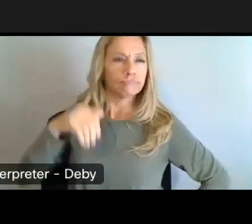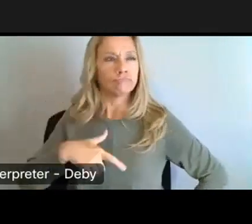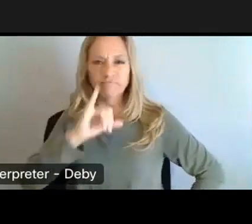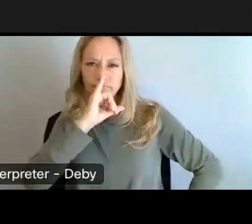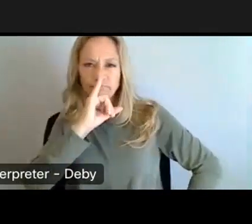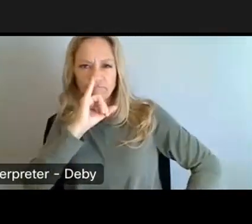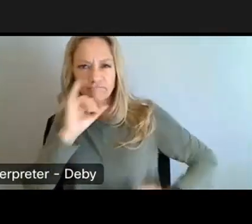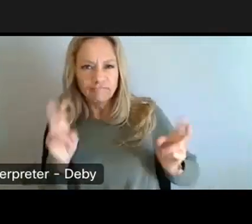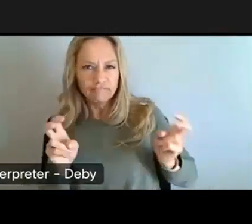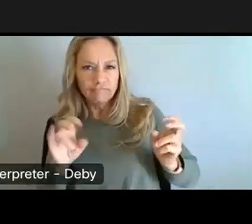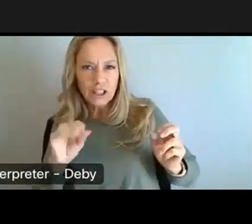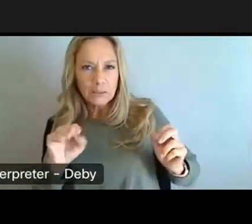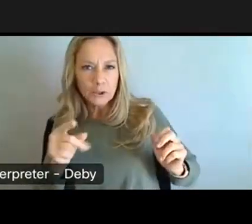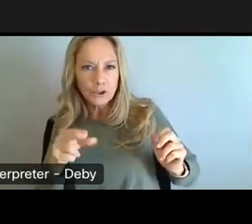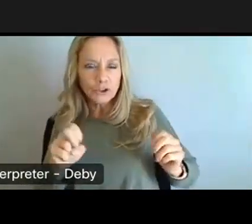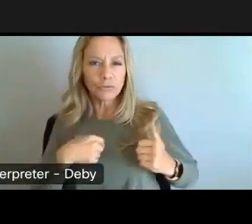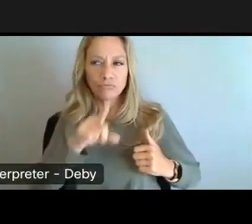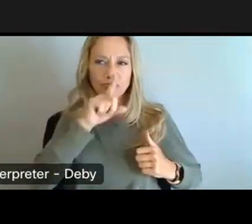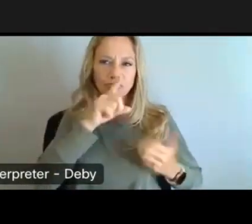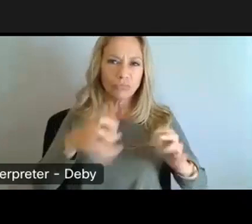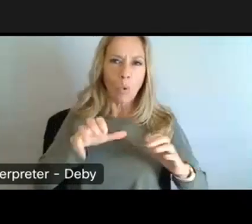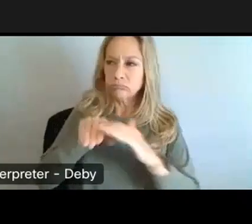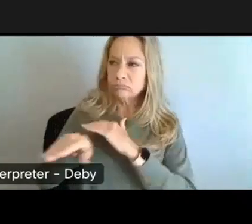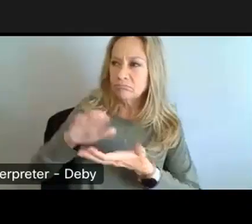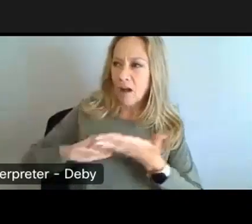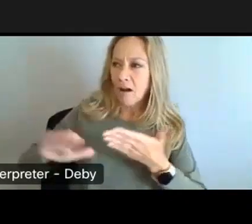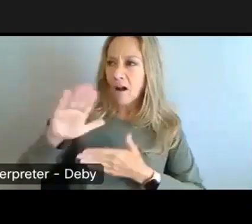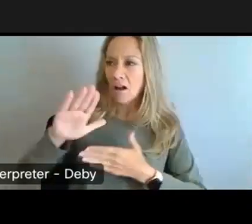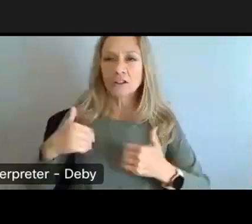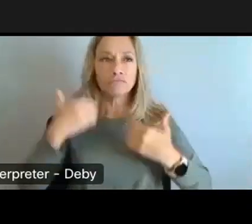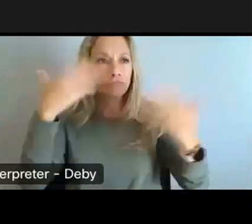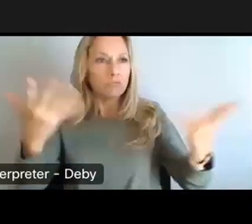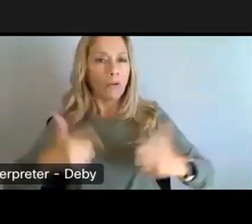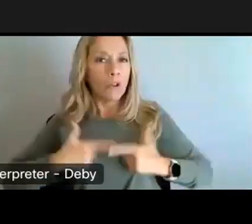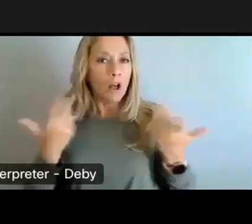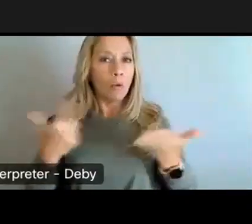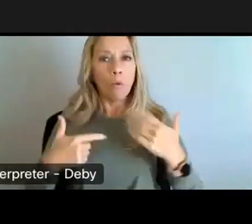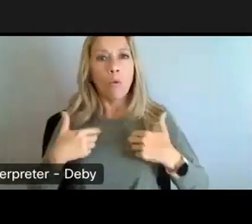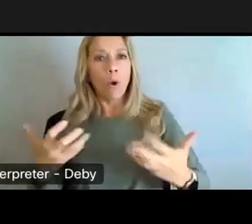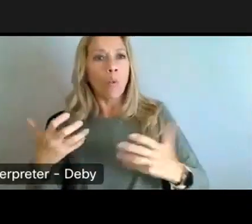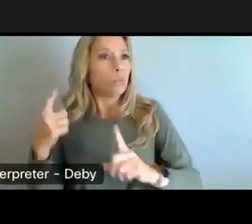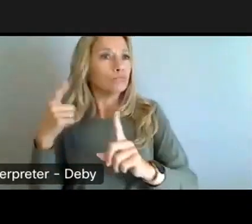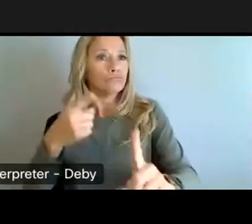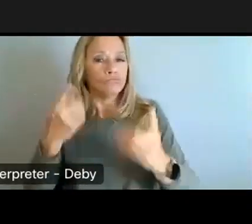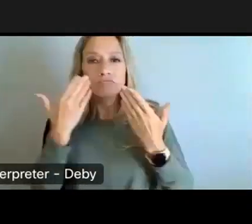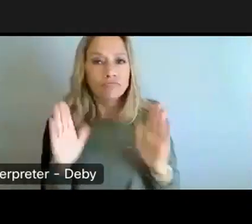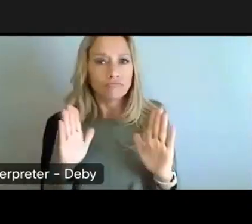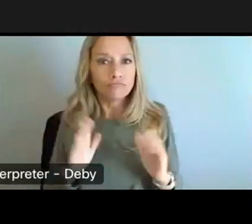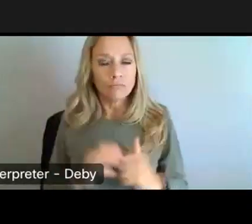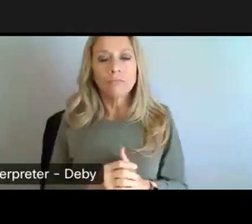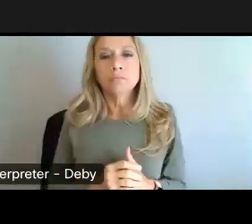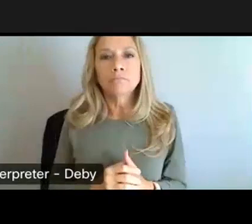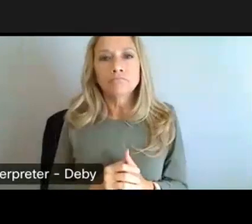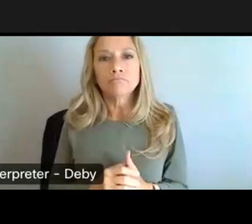immature to go to college right off the get-go, not knowing what I wanted to do as an adult. And I just